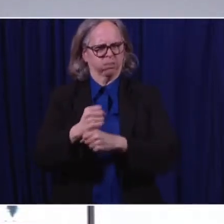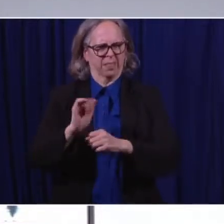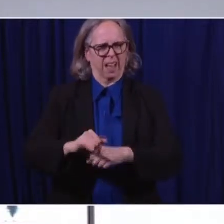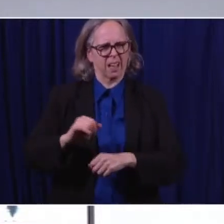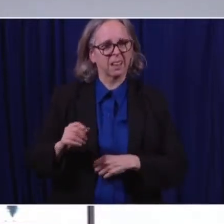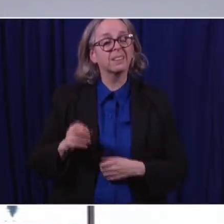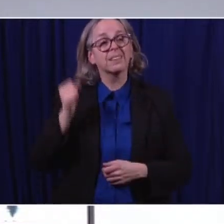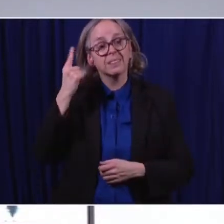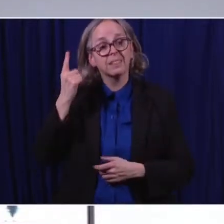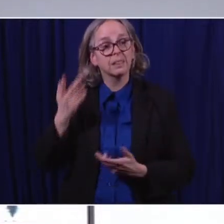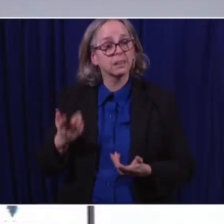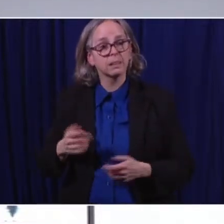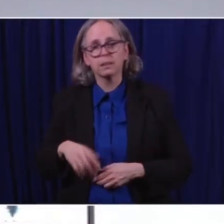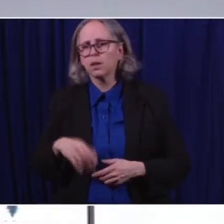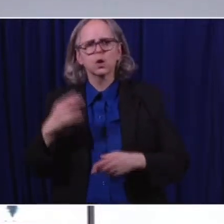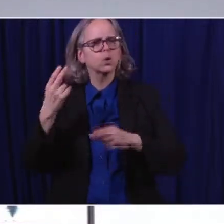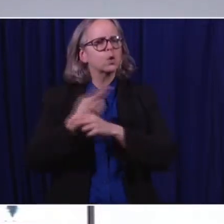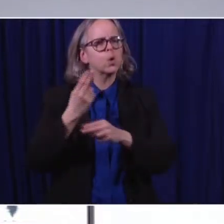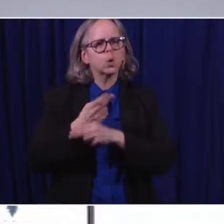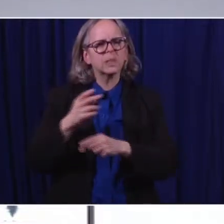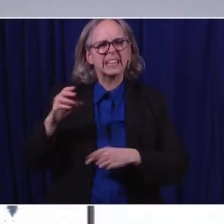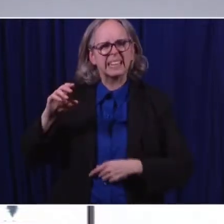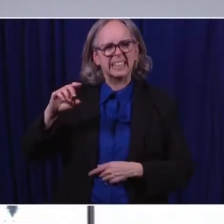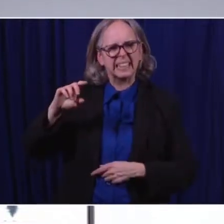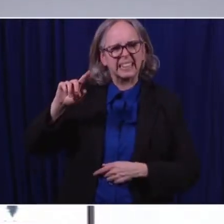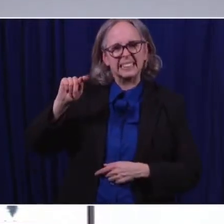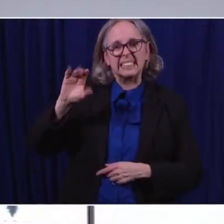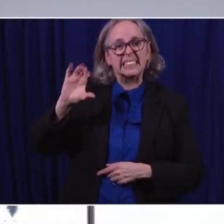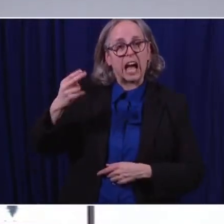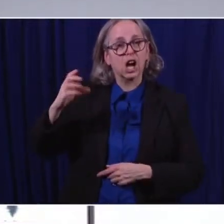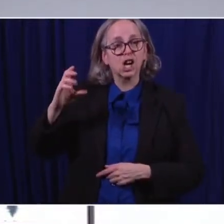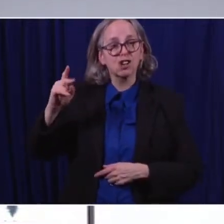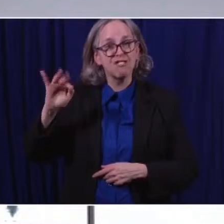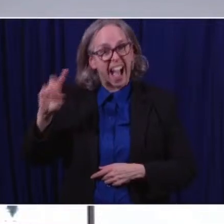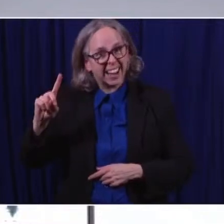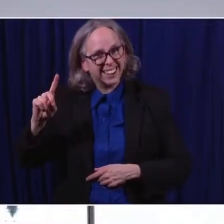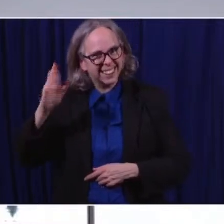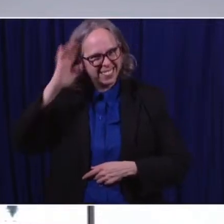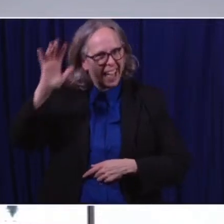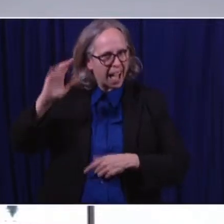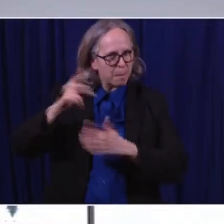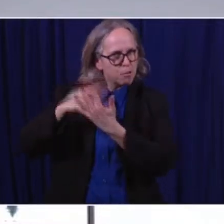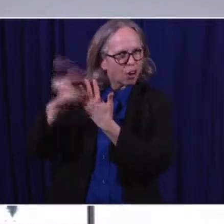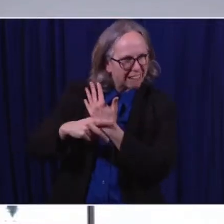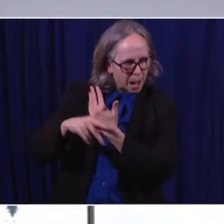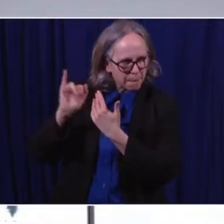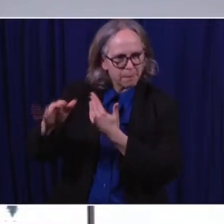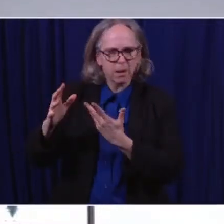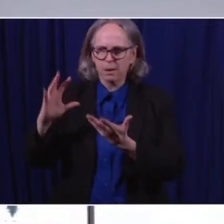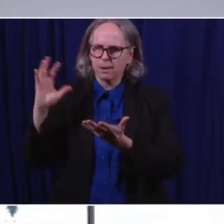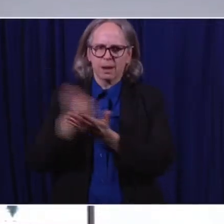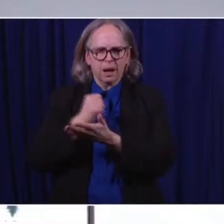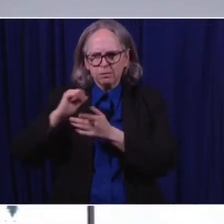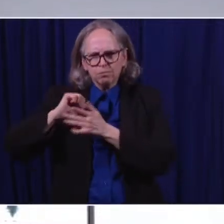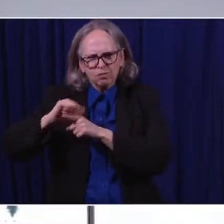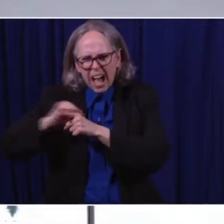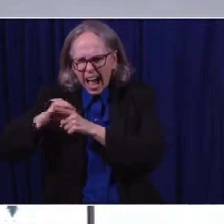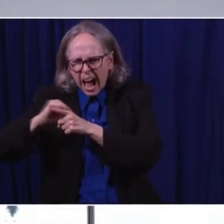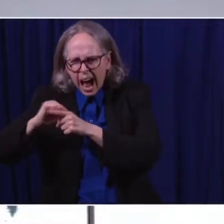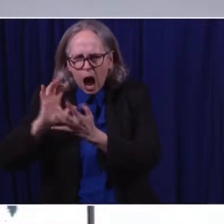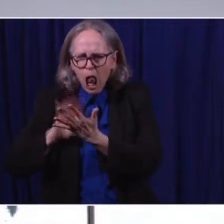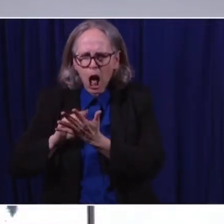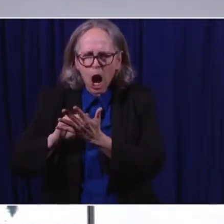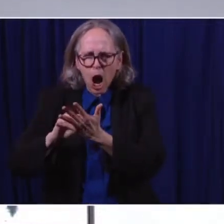minute. We funded 24 industry credentials to help them train and staff up. I find